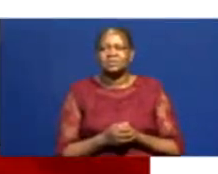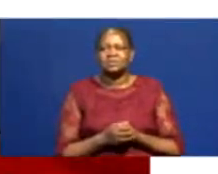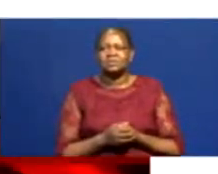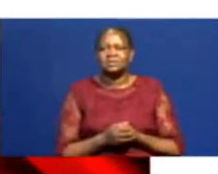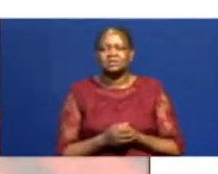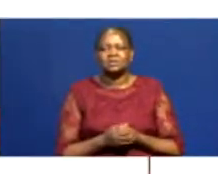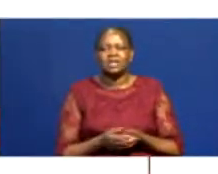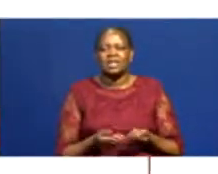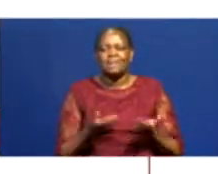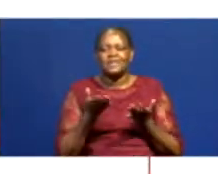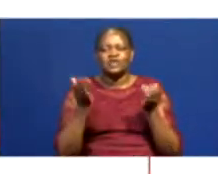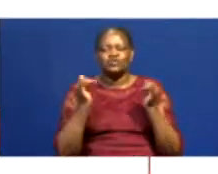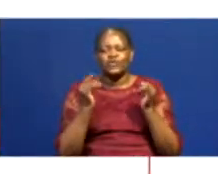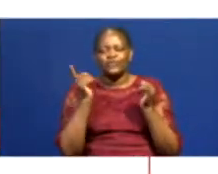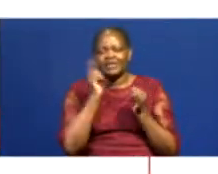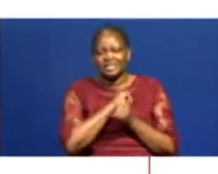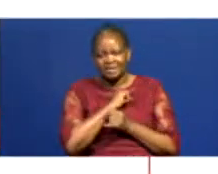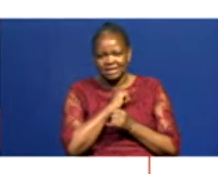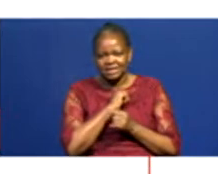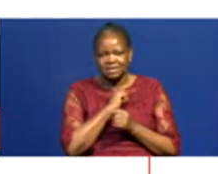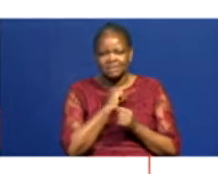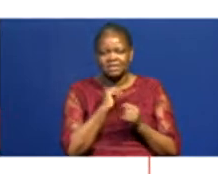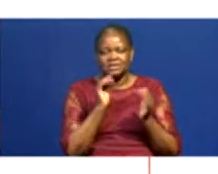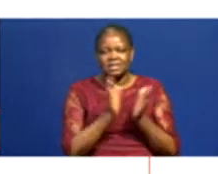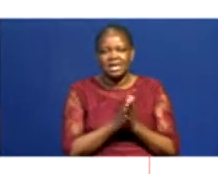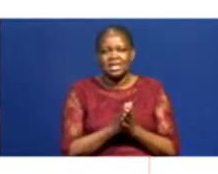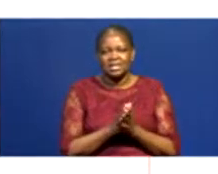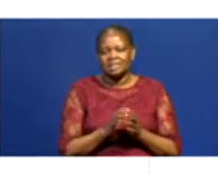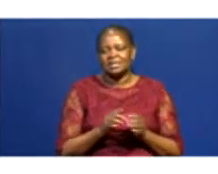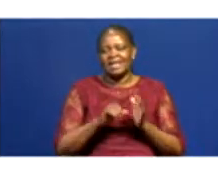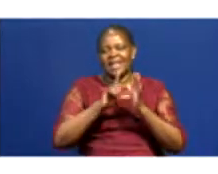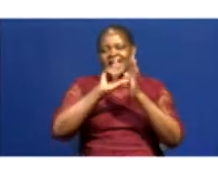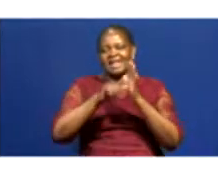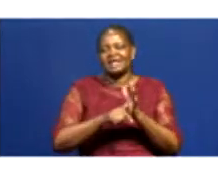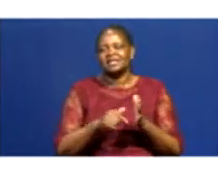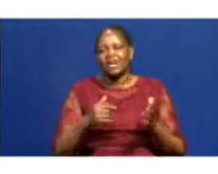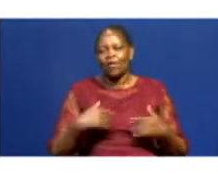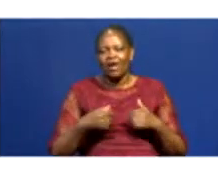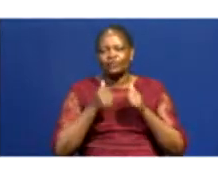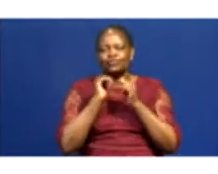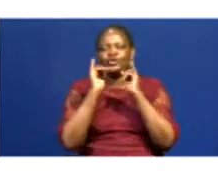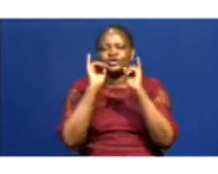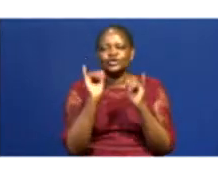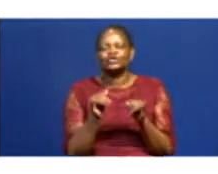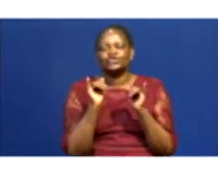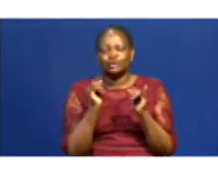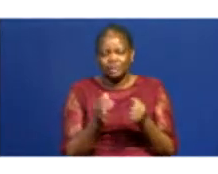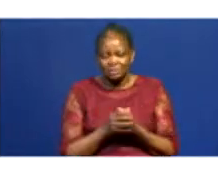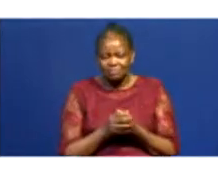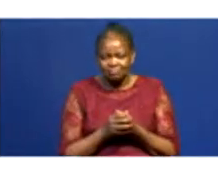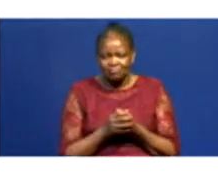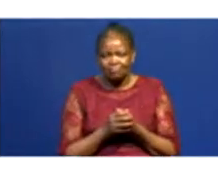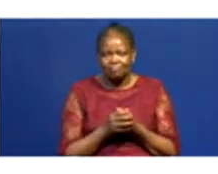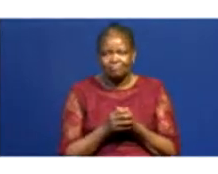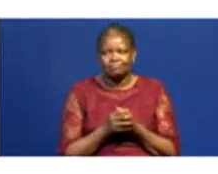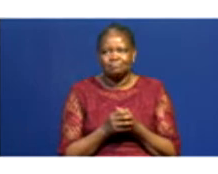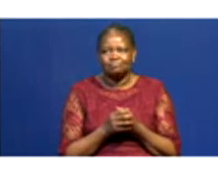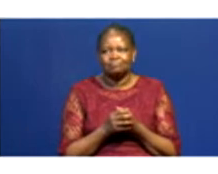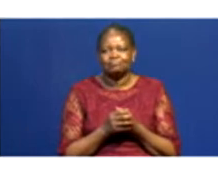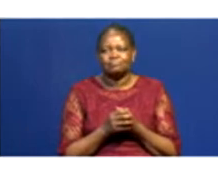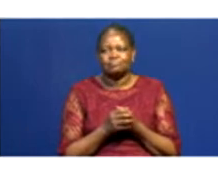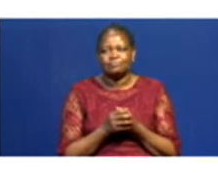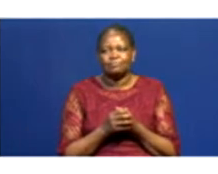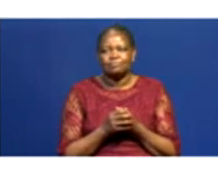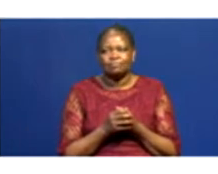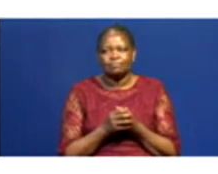And that's the business news this evening. Of course, Marakwet Express is on the other side of the studio ready to brief you on what happens in the